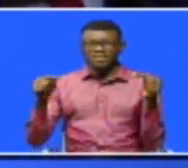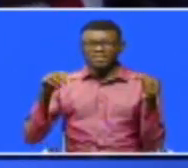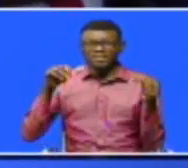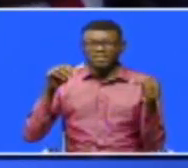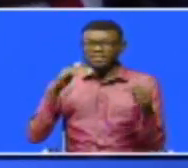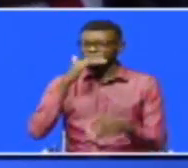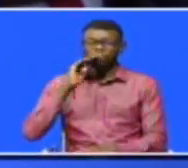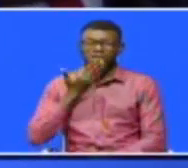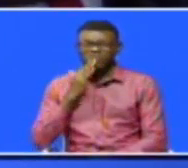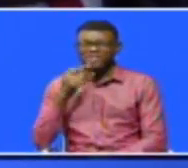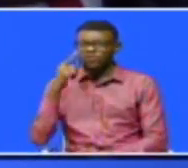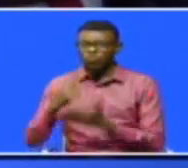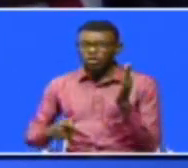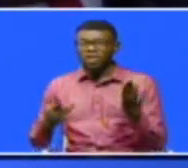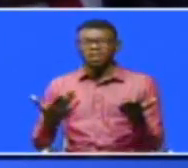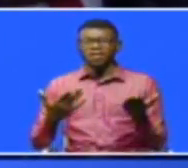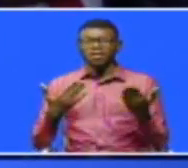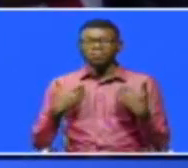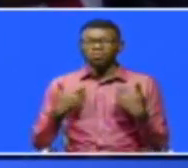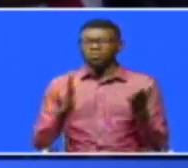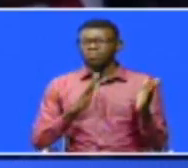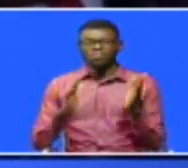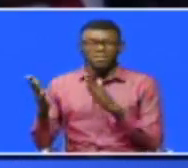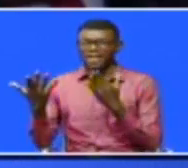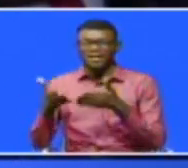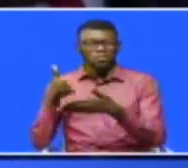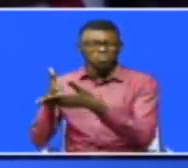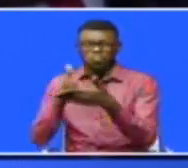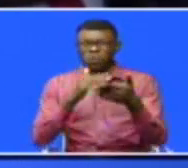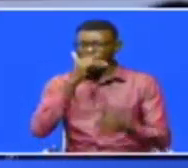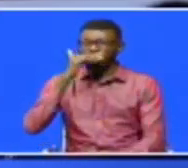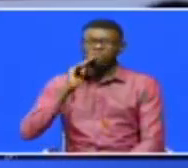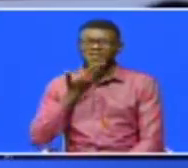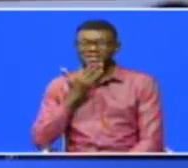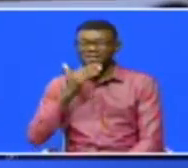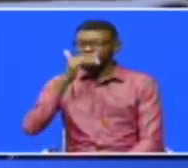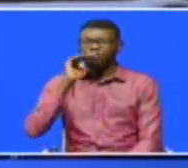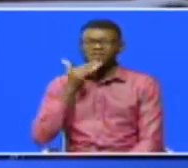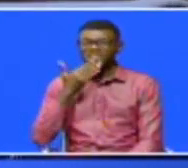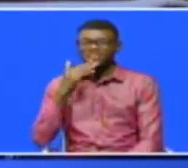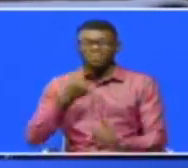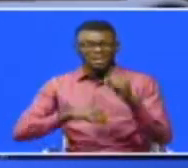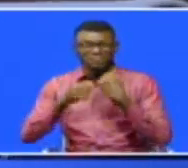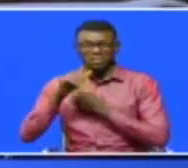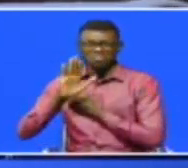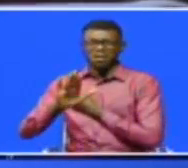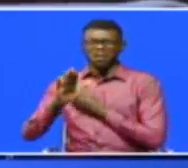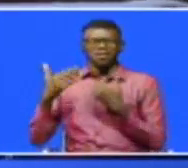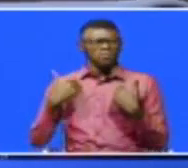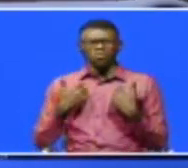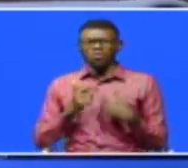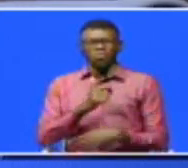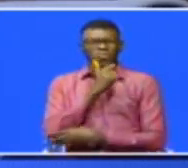and strategists of allegedly making Mudavadi inaccessible. Activities around Mudavadi in the last few weeks have left people